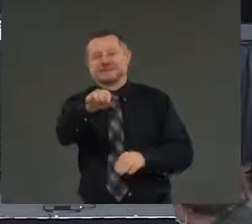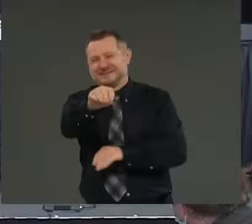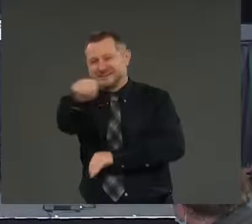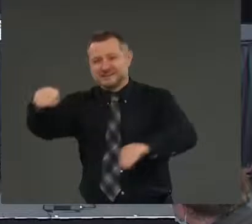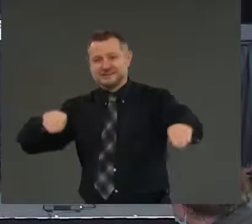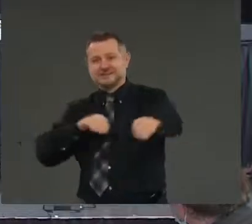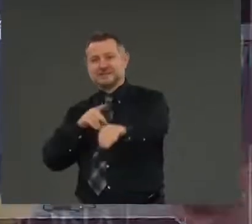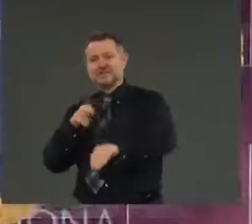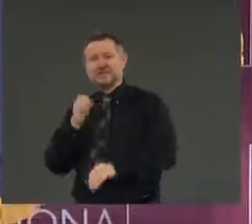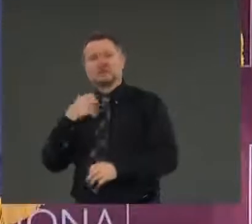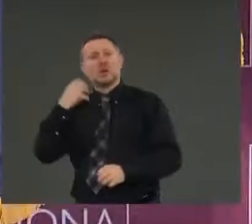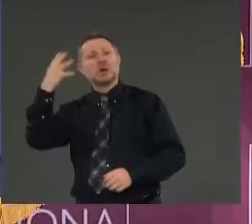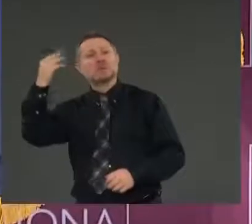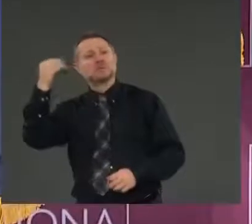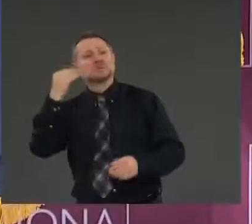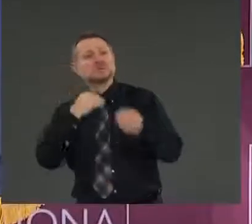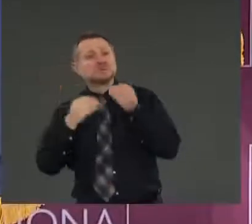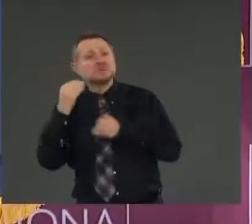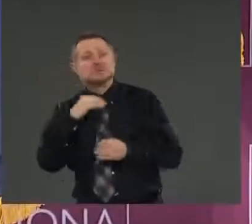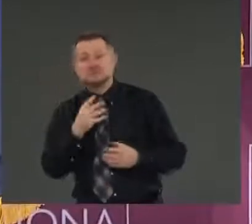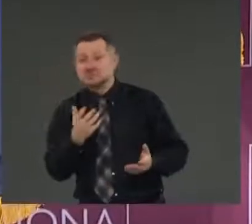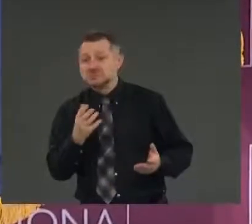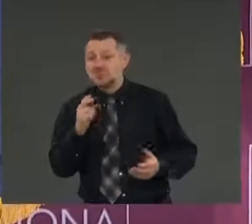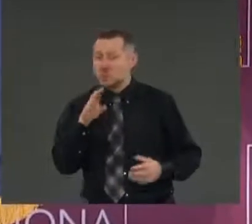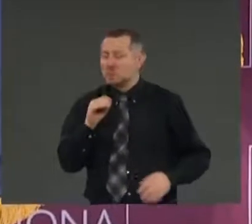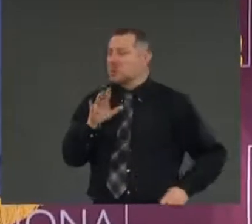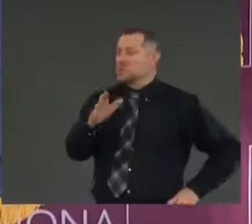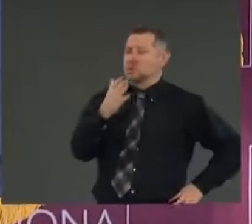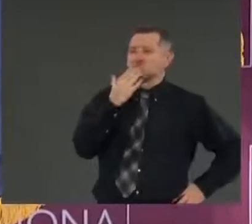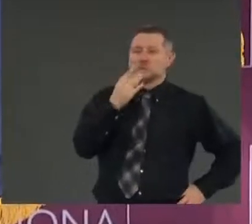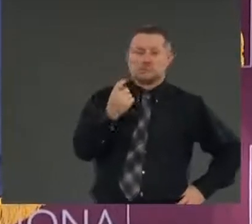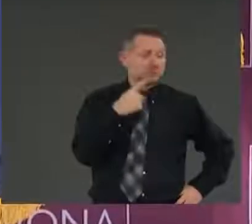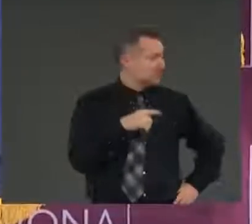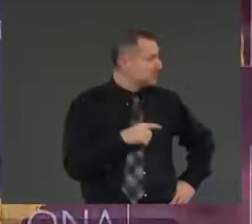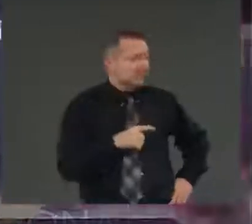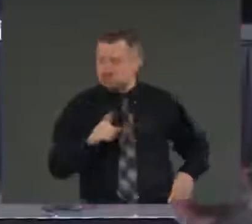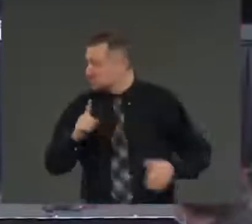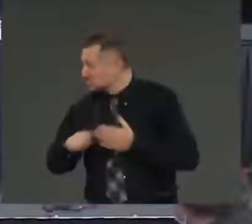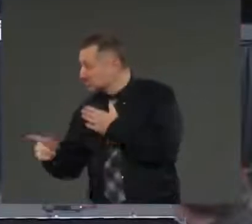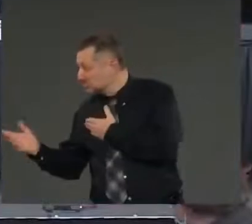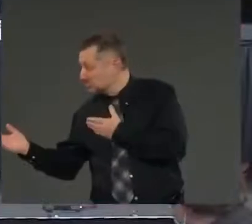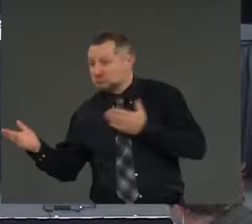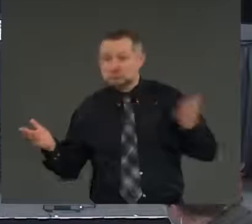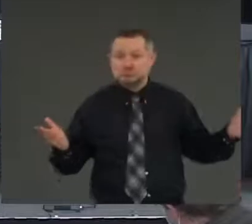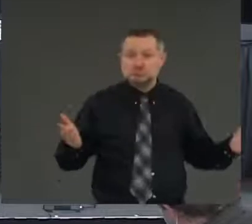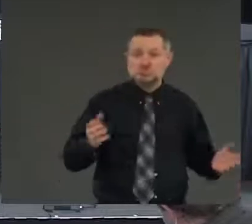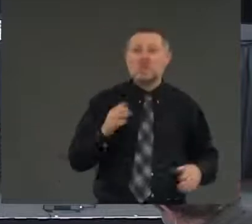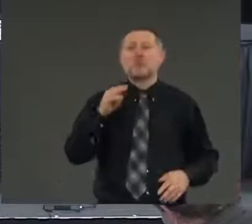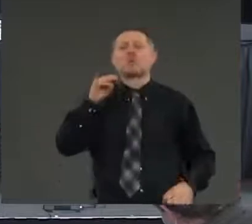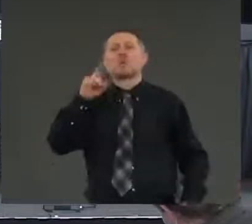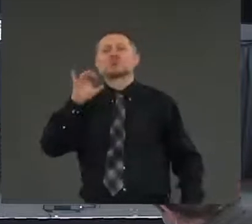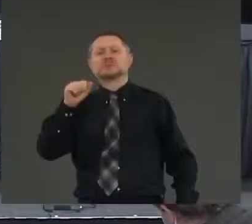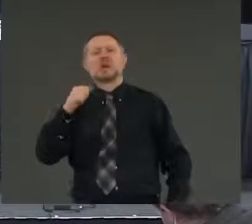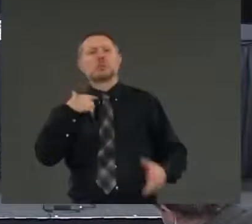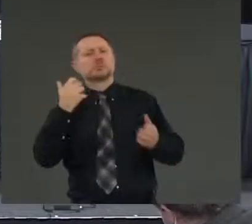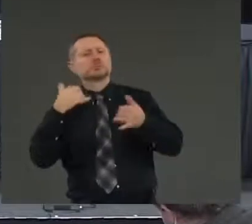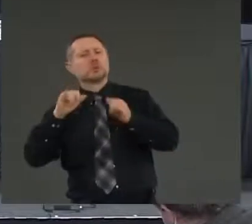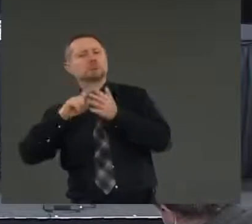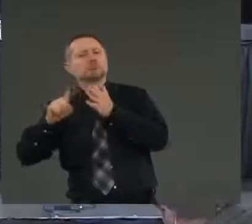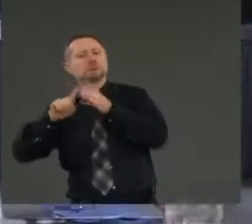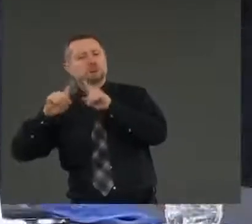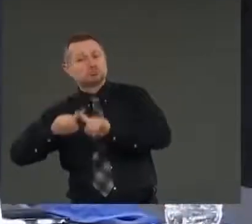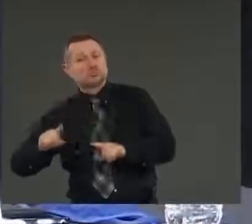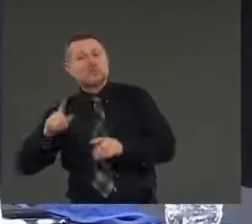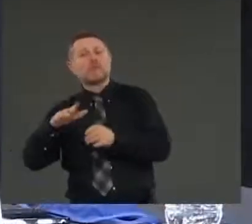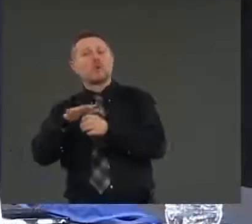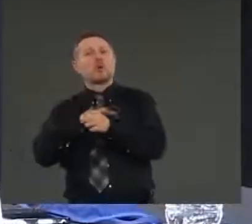apart? It's a good question. Have we looked at that? We're still looking at the guidance, right? Some areas have opened up outdoor dining